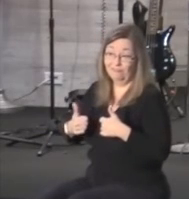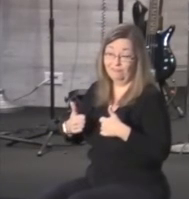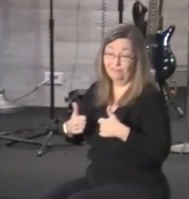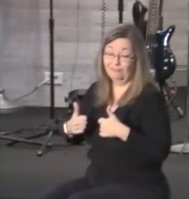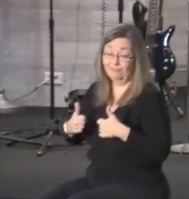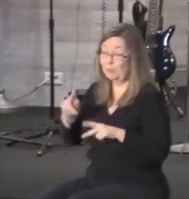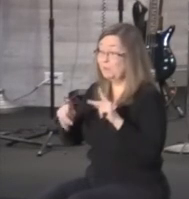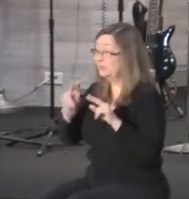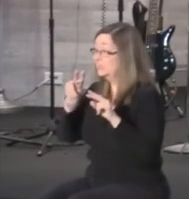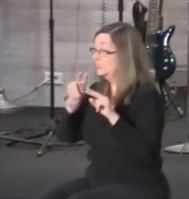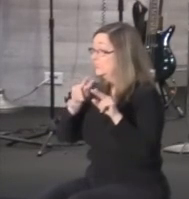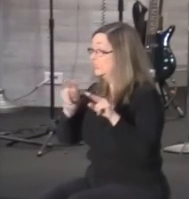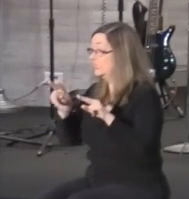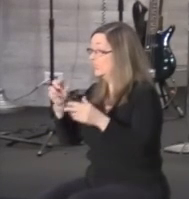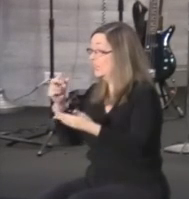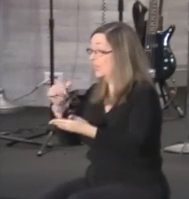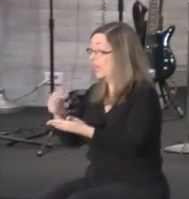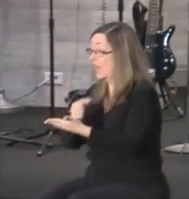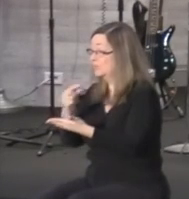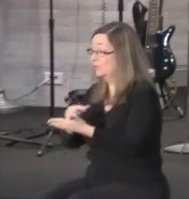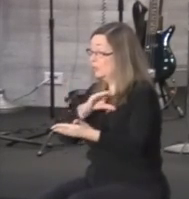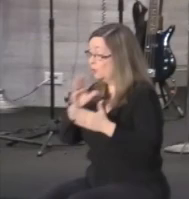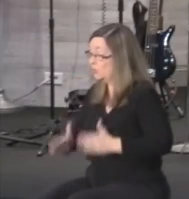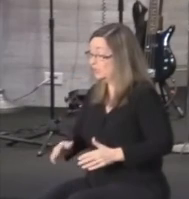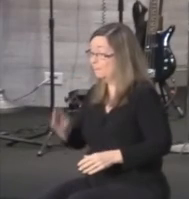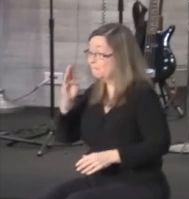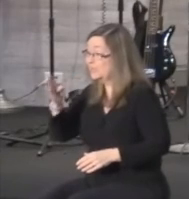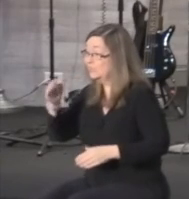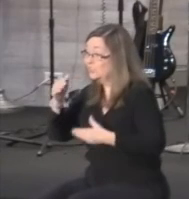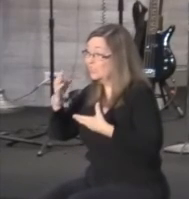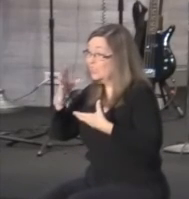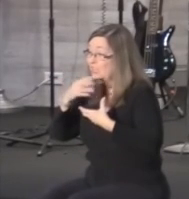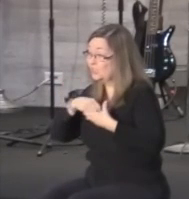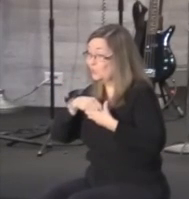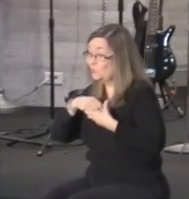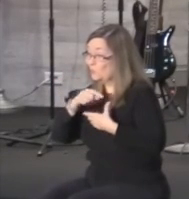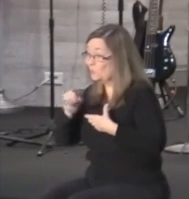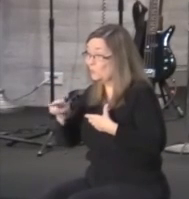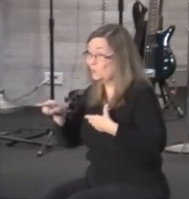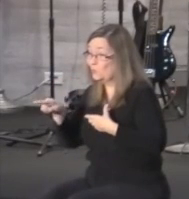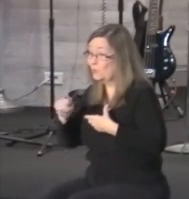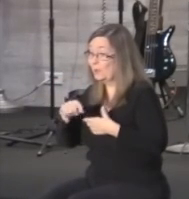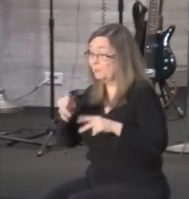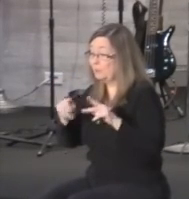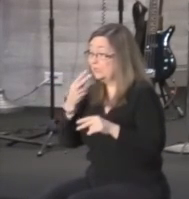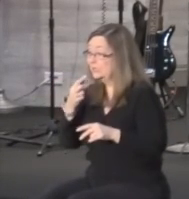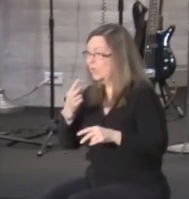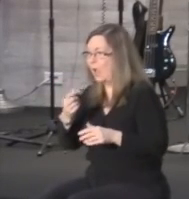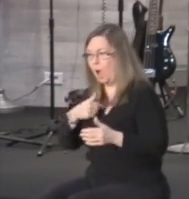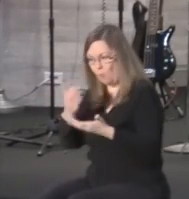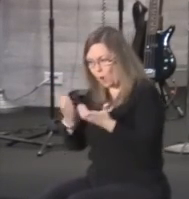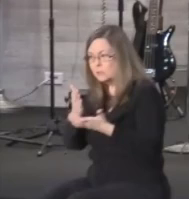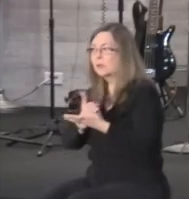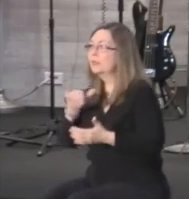Where they see the gospel and the Christian message in you and they say, I want some